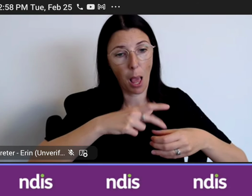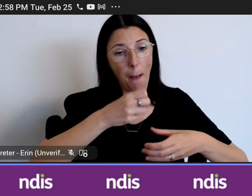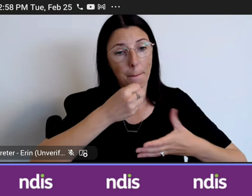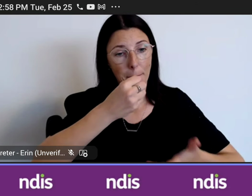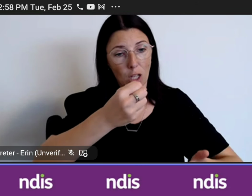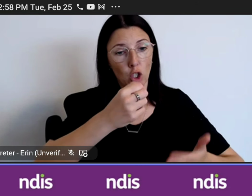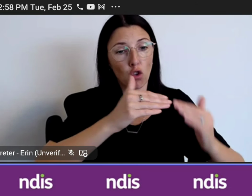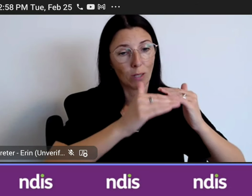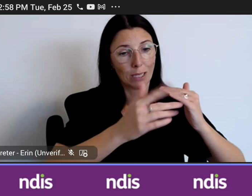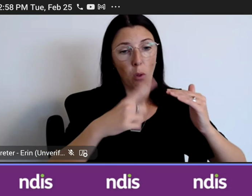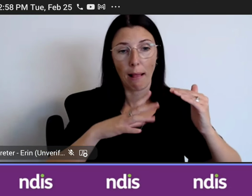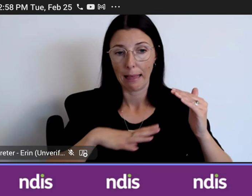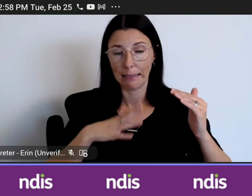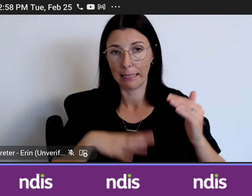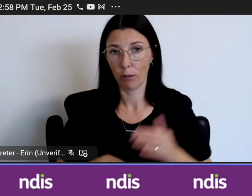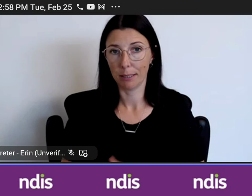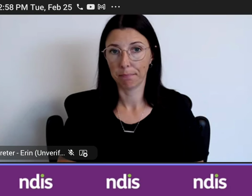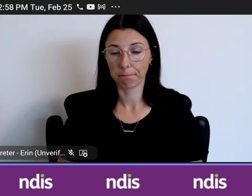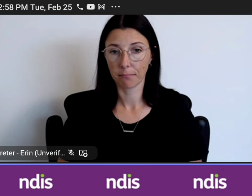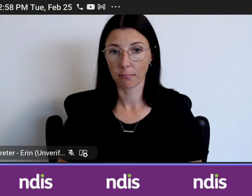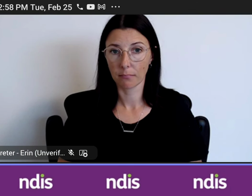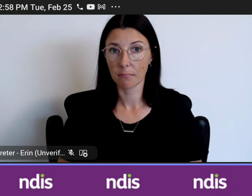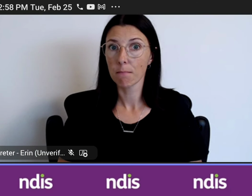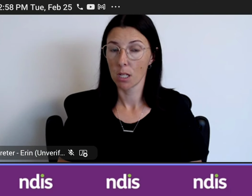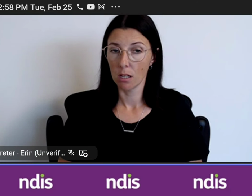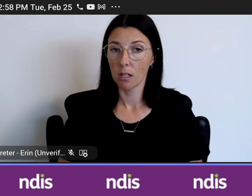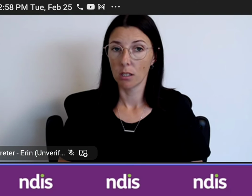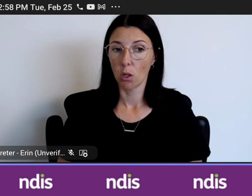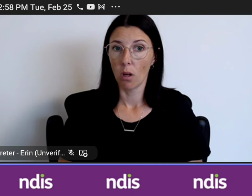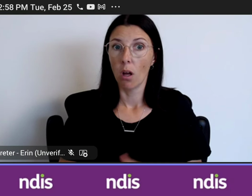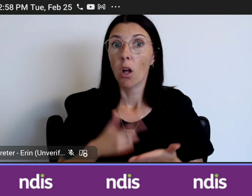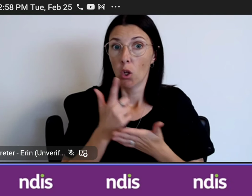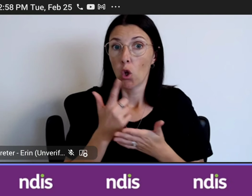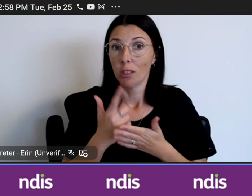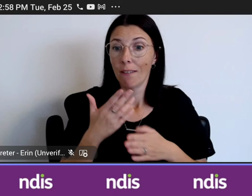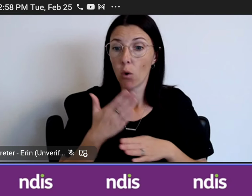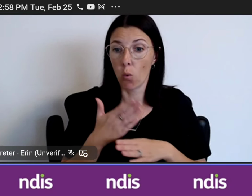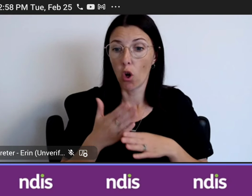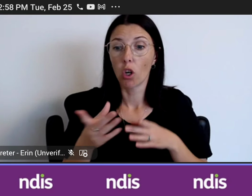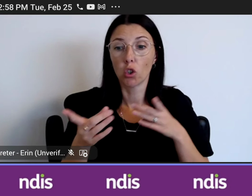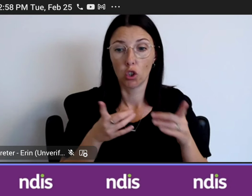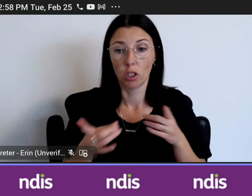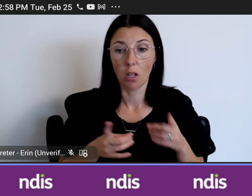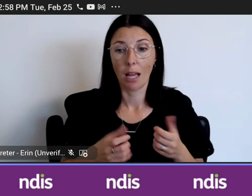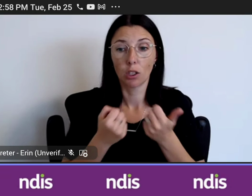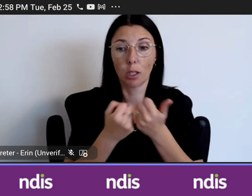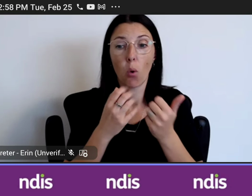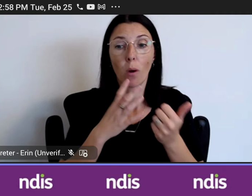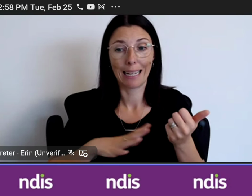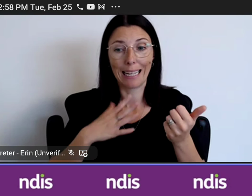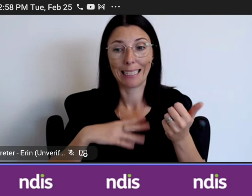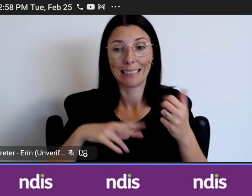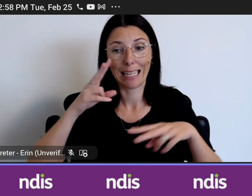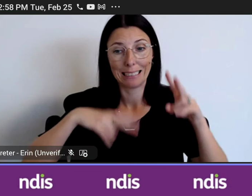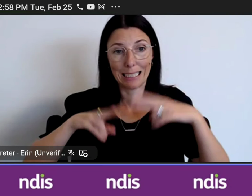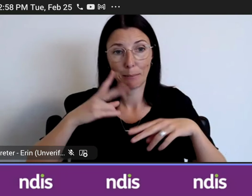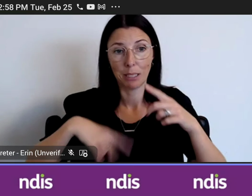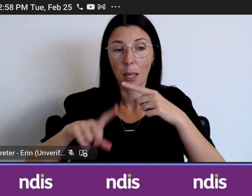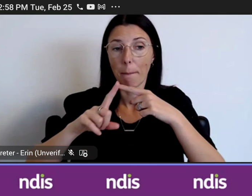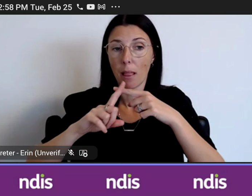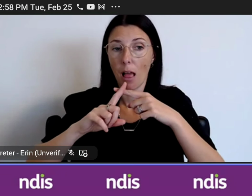future. So there is considerable work which is required to design the support needs assessment and budget